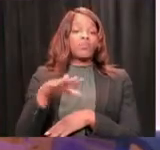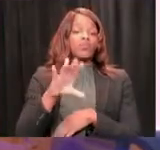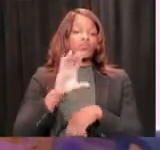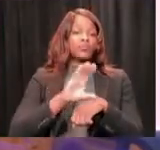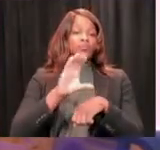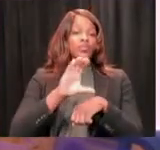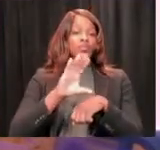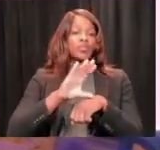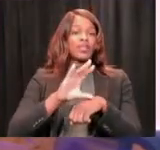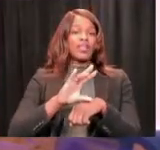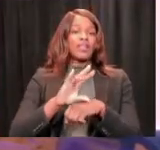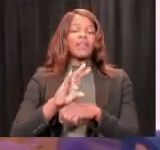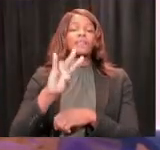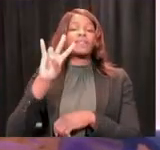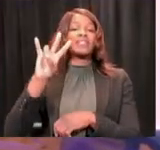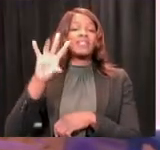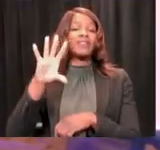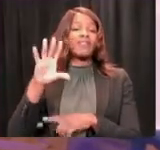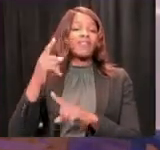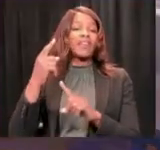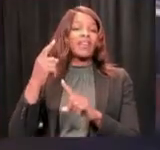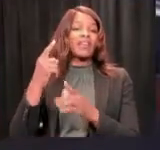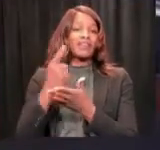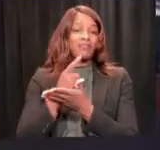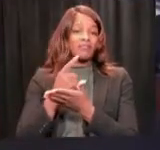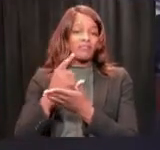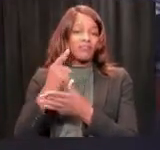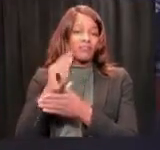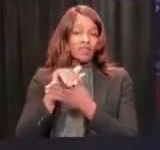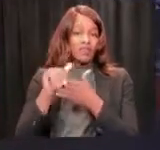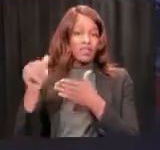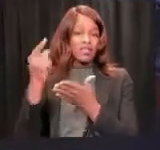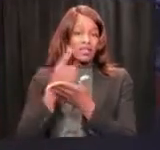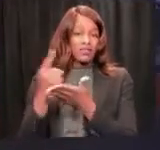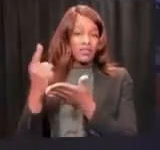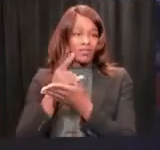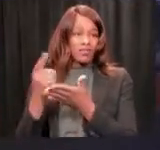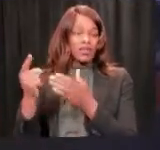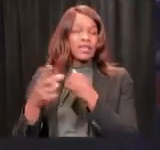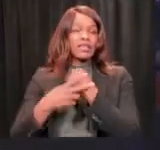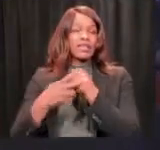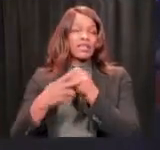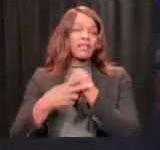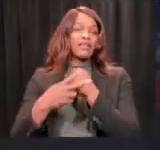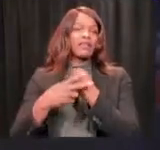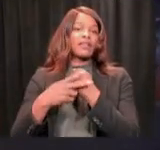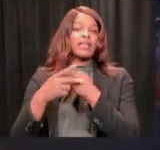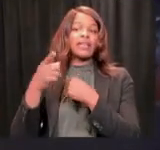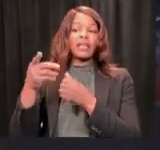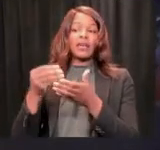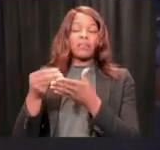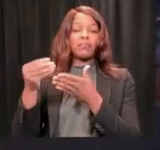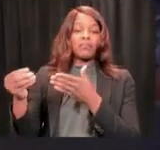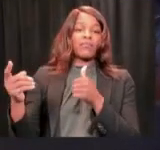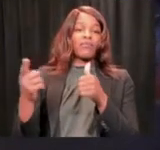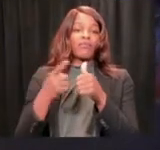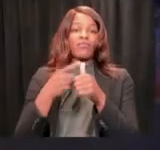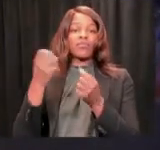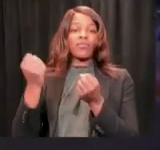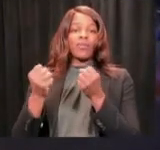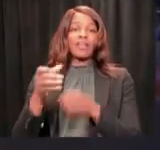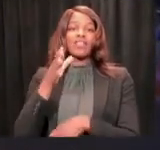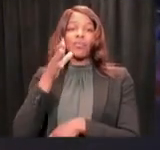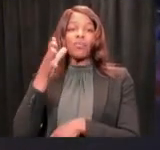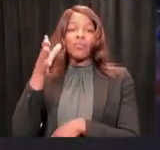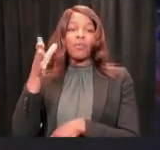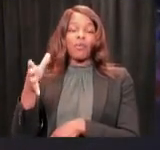$75 a week. And his grandmother was the one that would save up that money to get him his first car. And it would be his grandmother